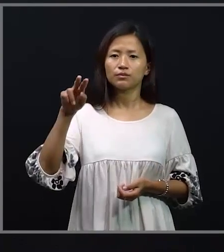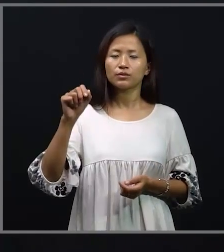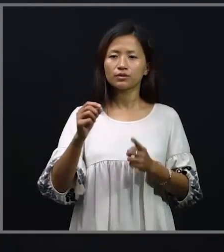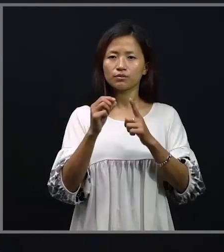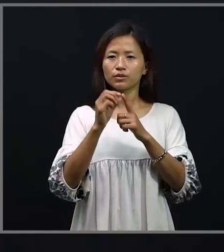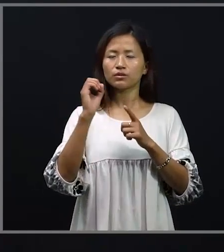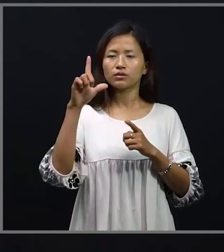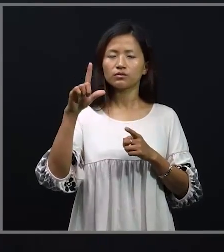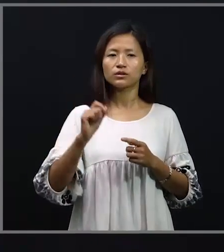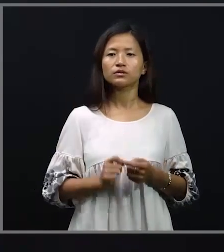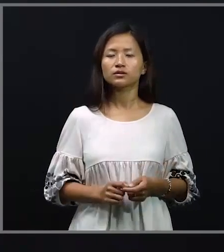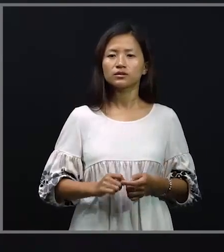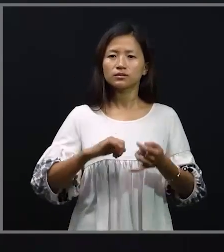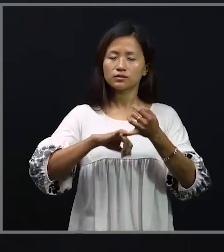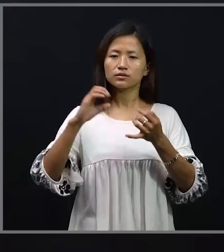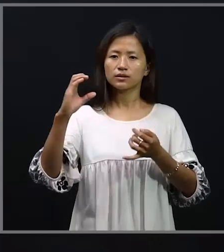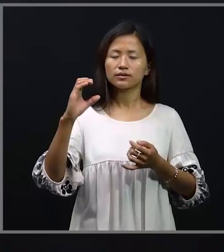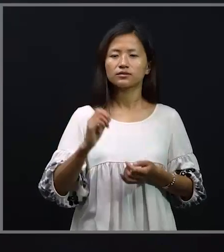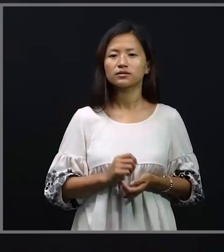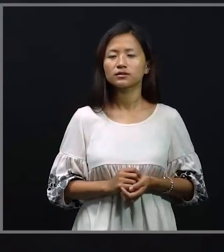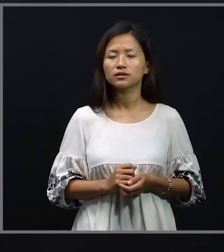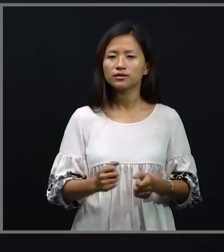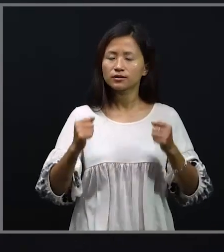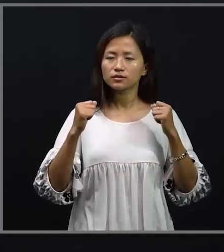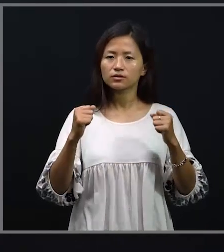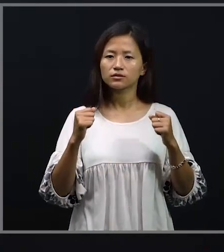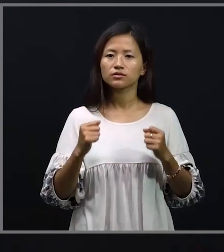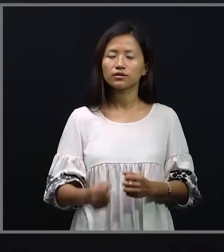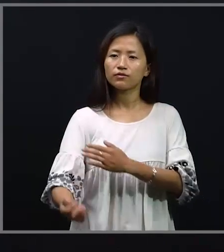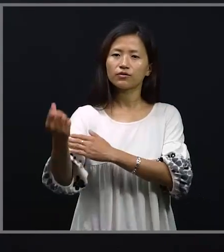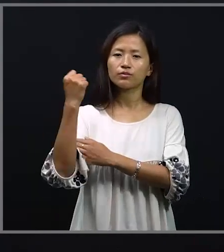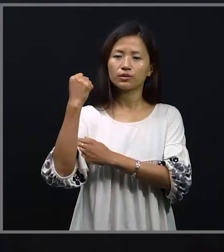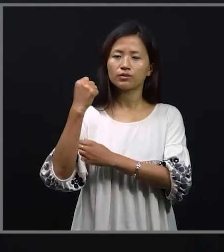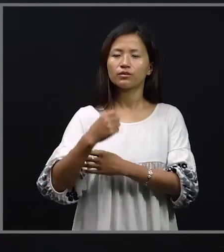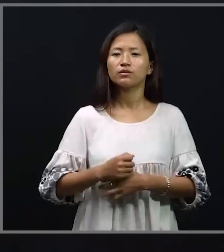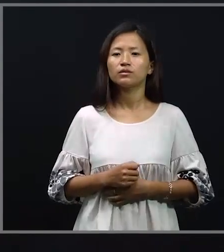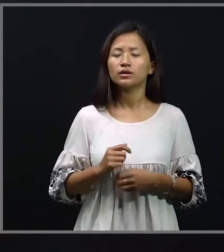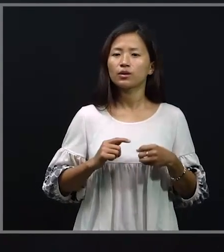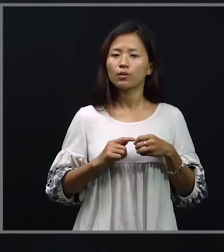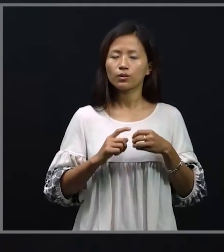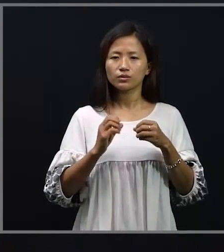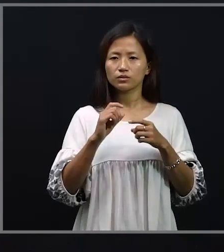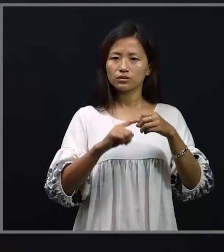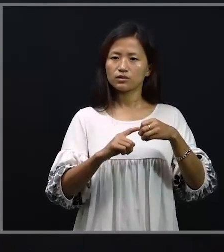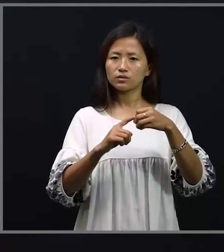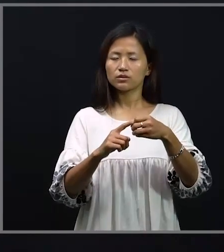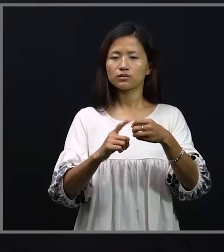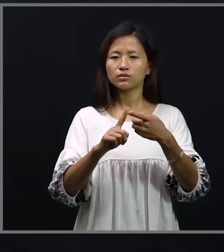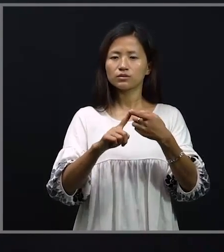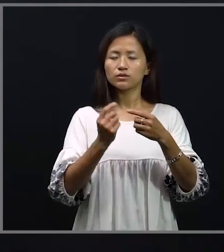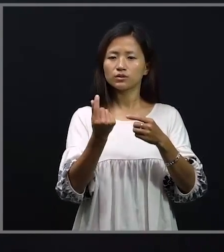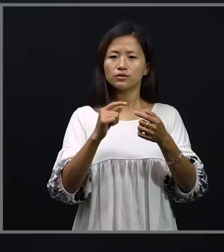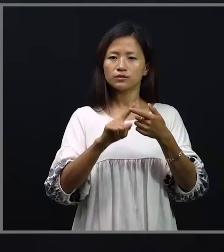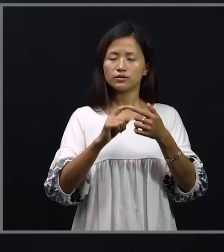science is the struggle for power, the quest for power.